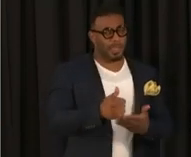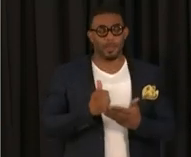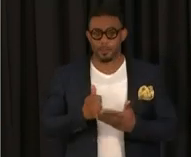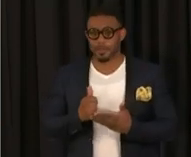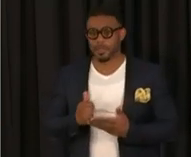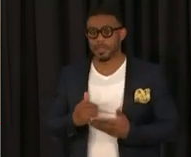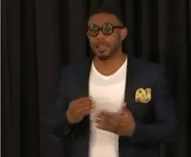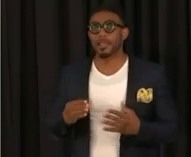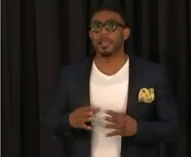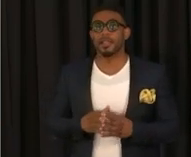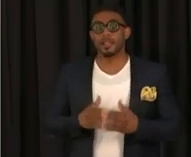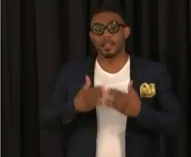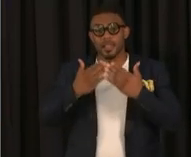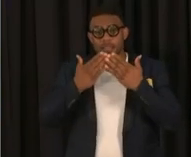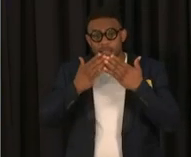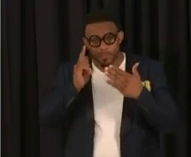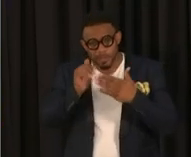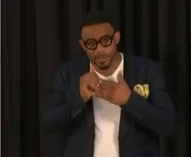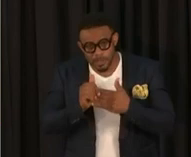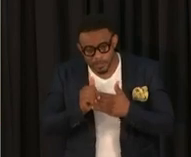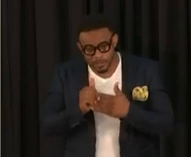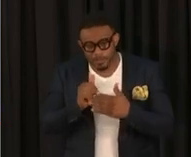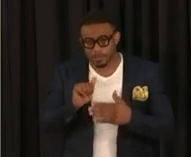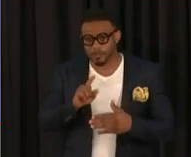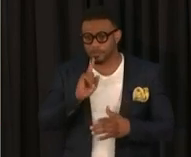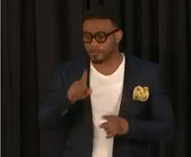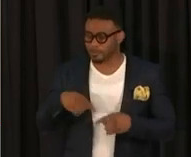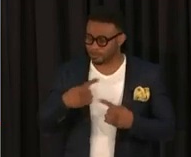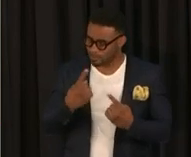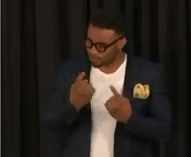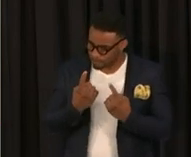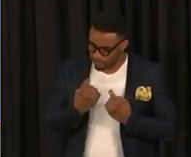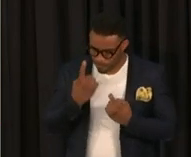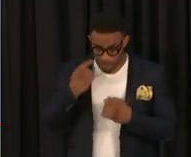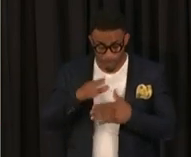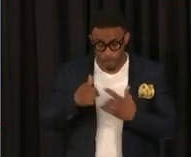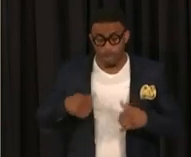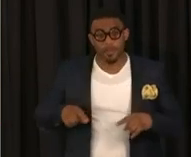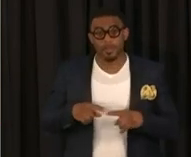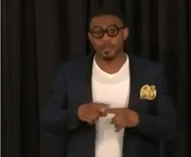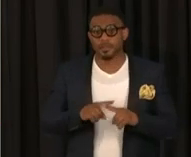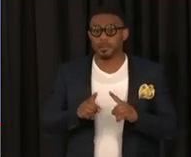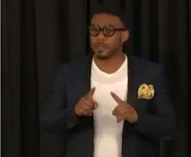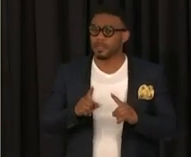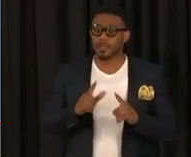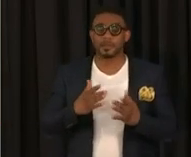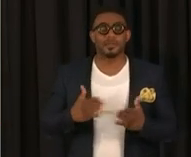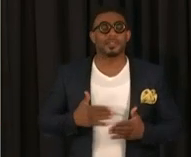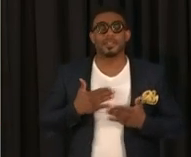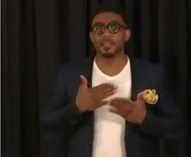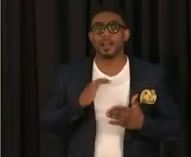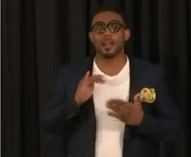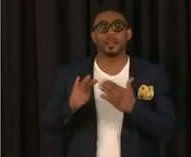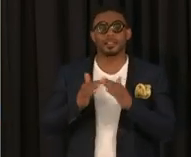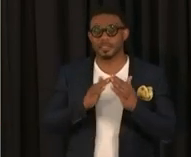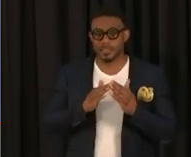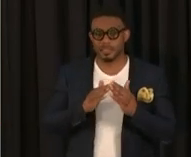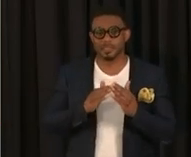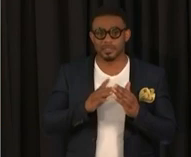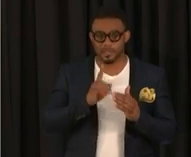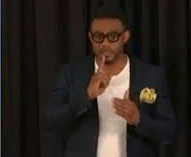do that. And thank you for your leadership. This has been a trying time for all of us, but I'm so glad that our